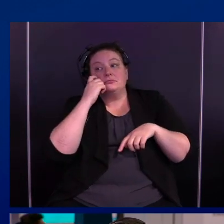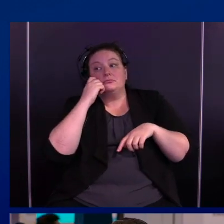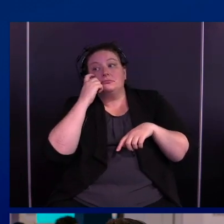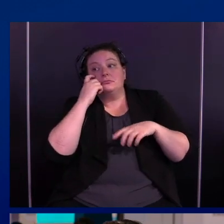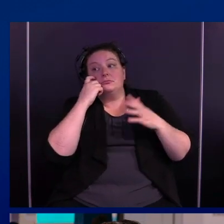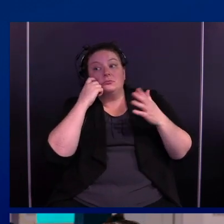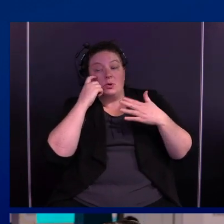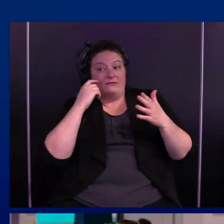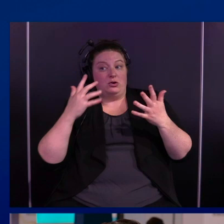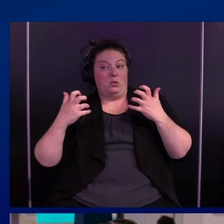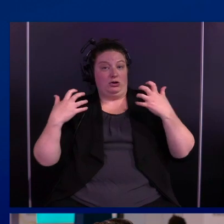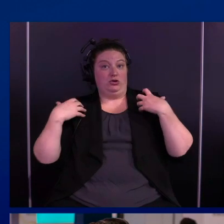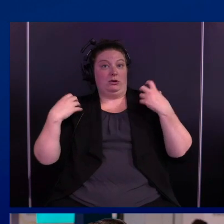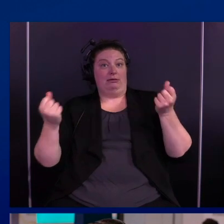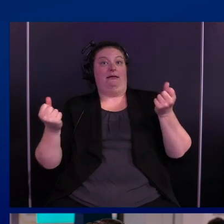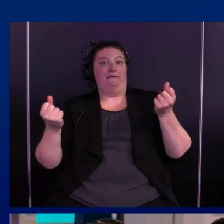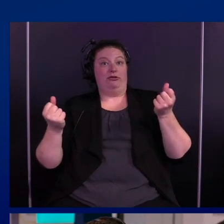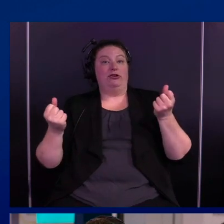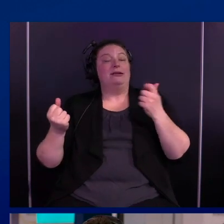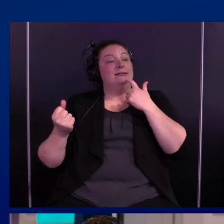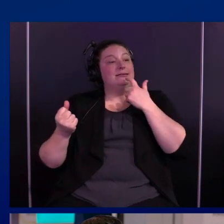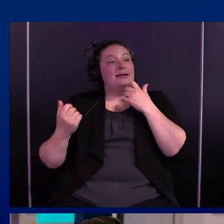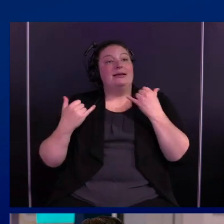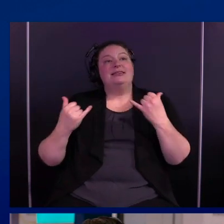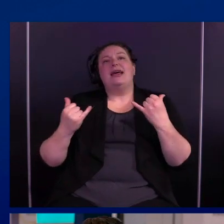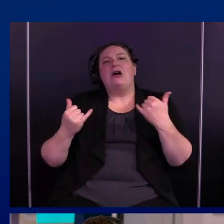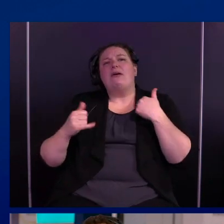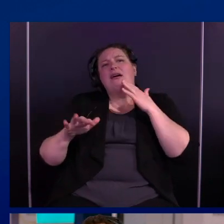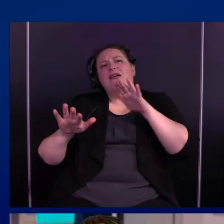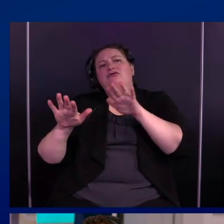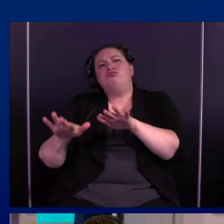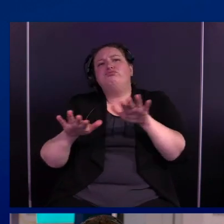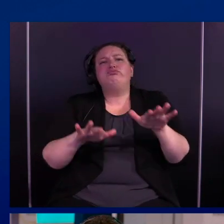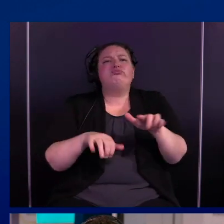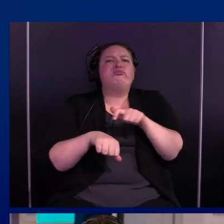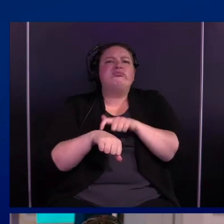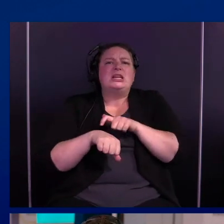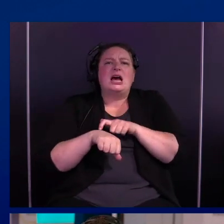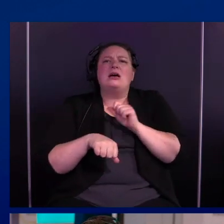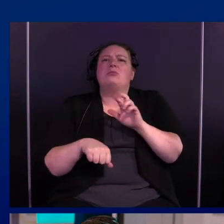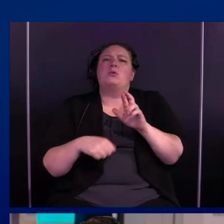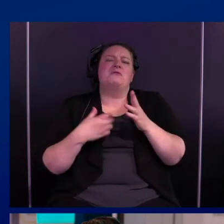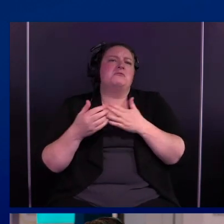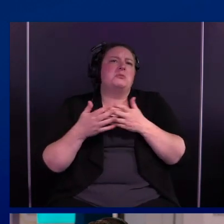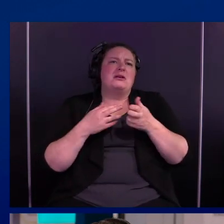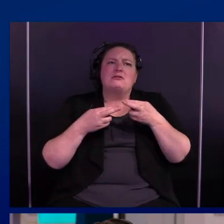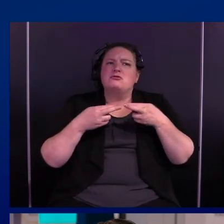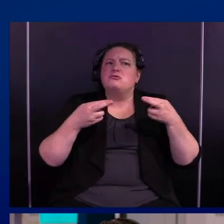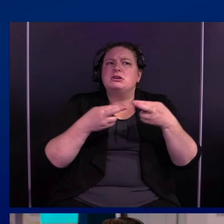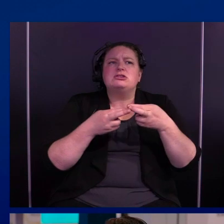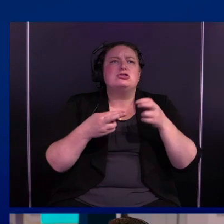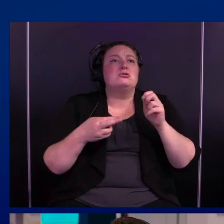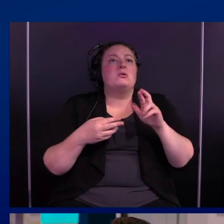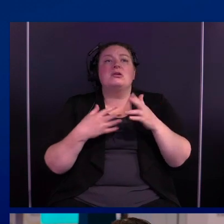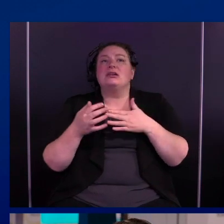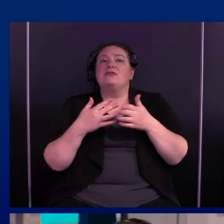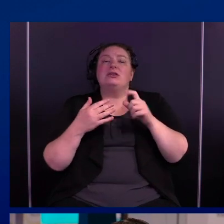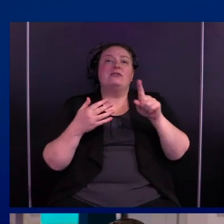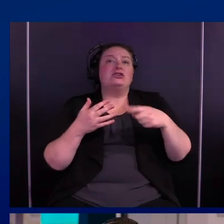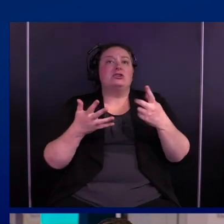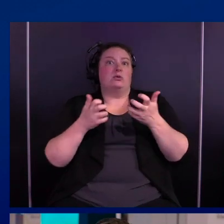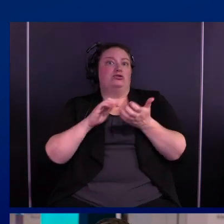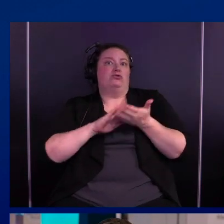to recover, let's say that now I have a downtime or from whichever region, or if I just want to run a DR